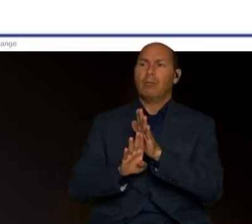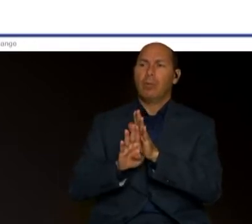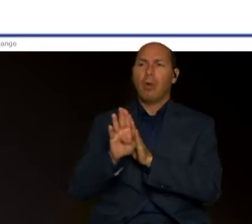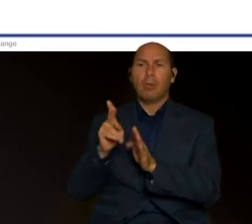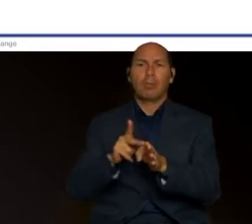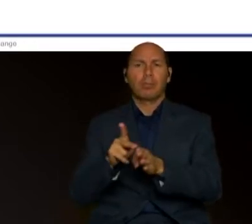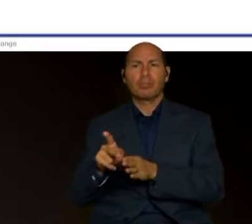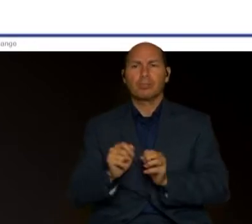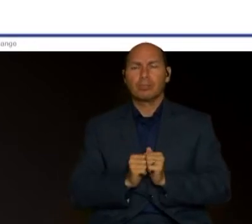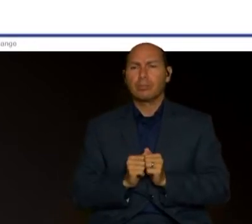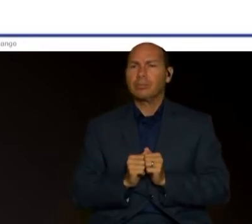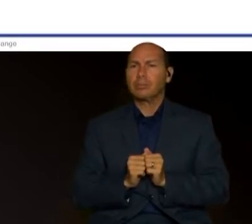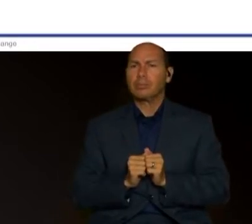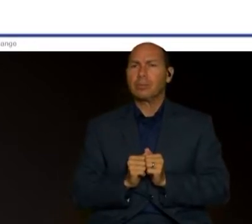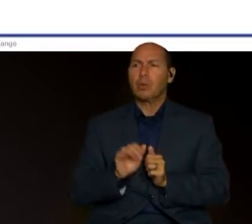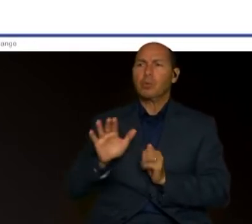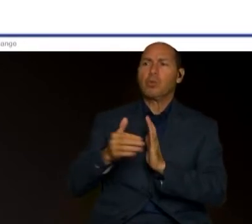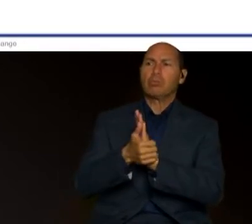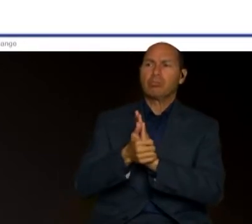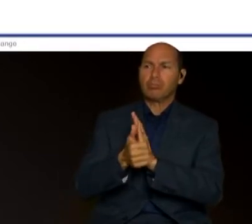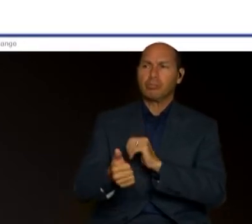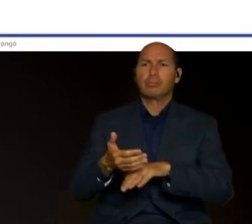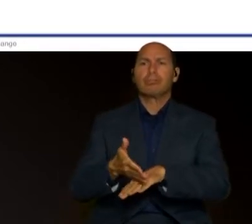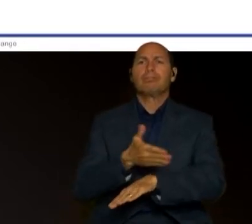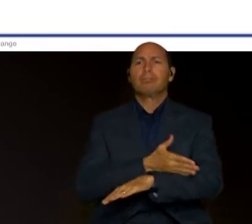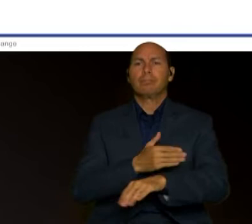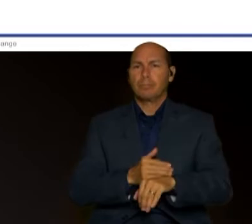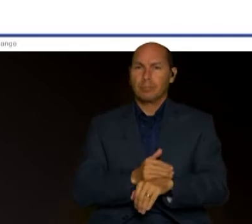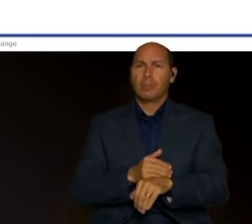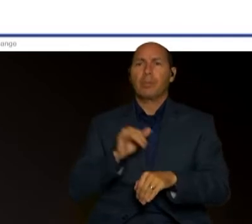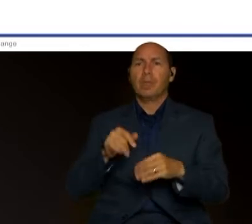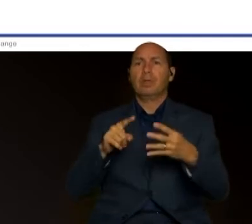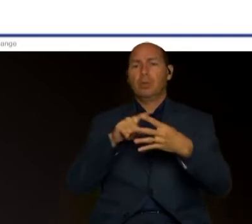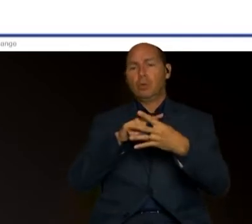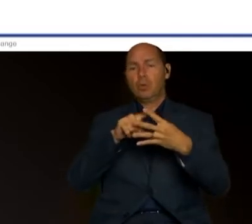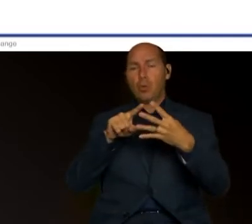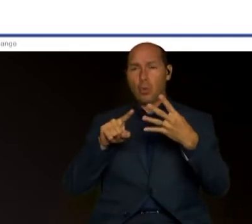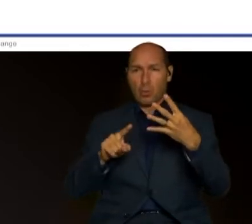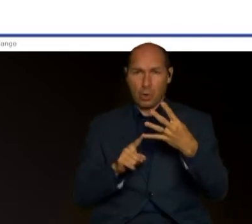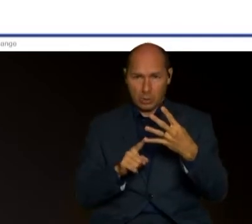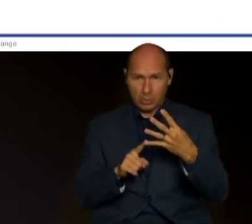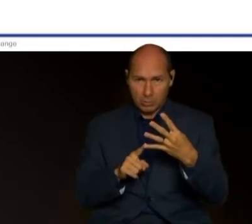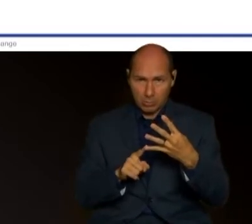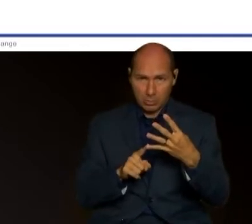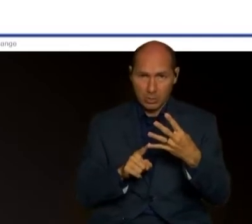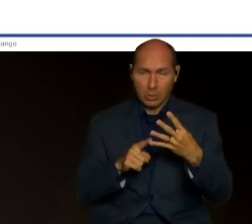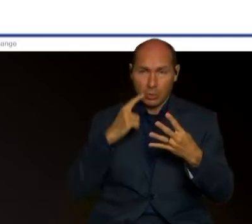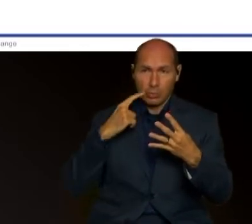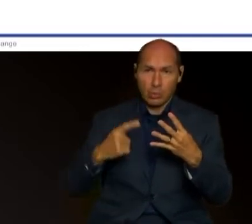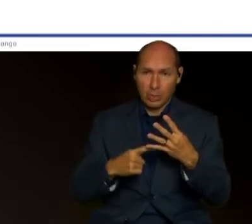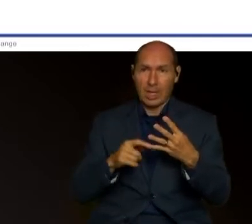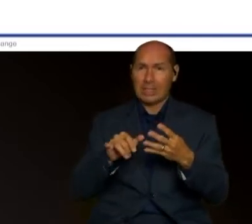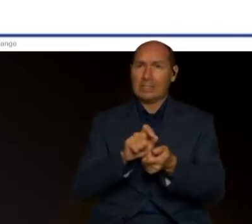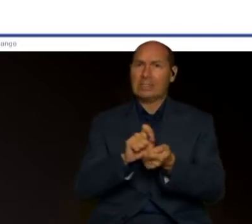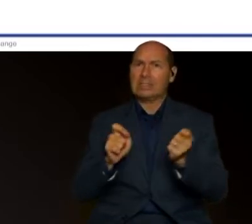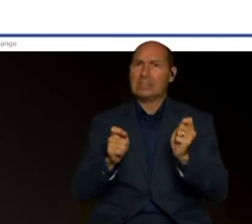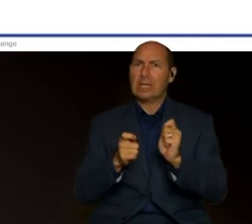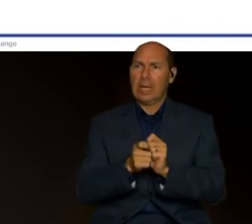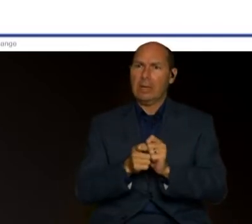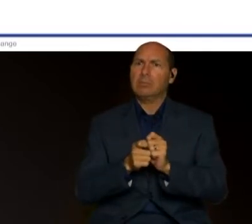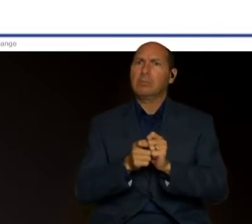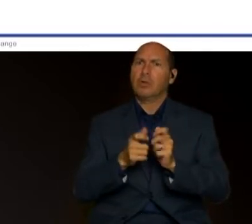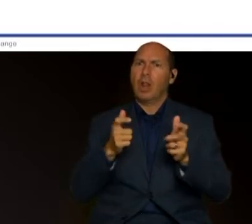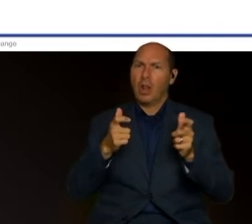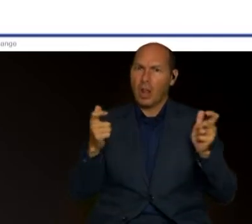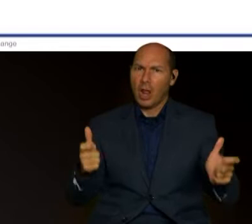of every employee and their skills. So these are the four components of this reform. And it's very comprehensive and